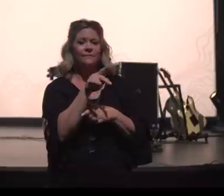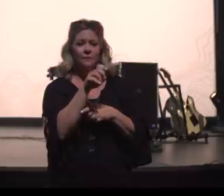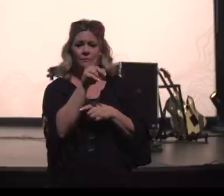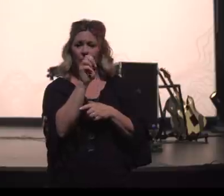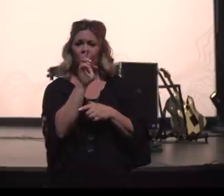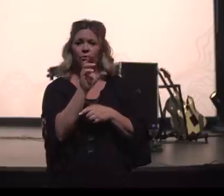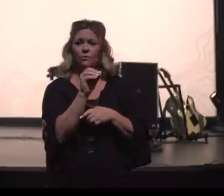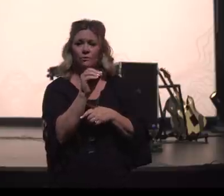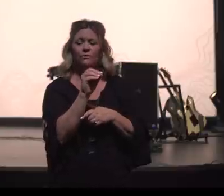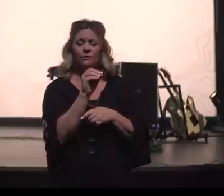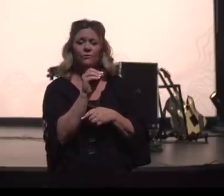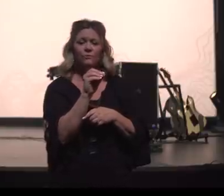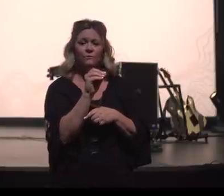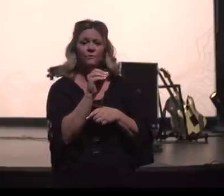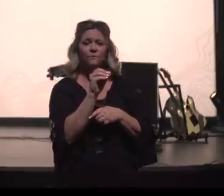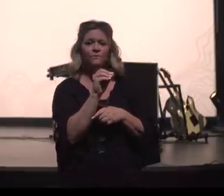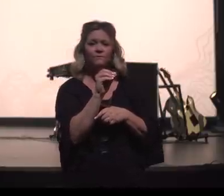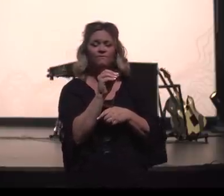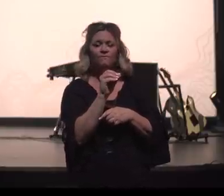Pedro,